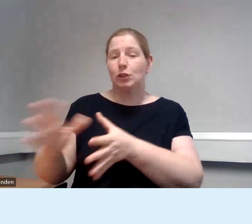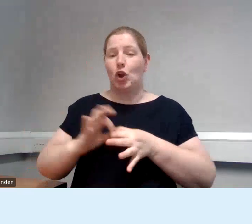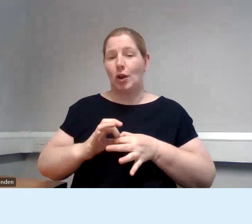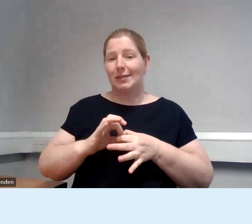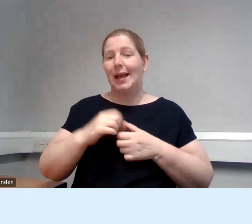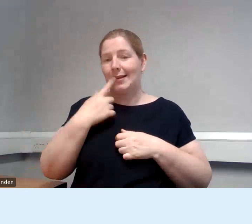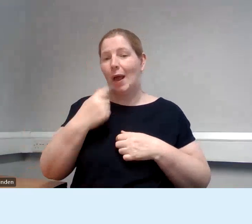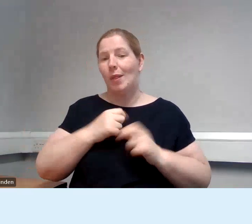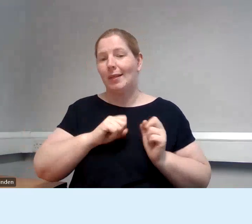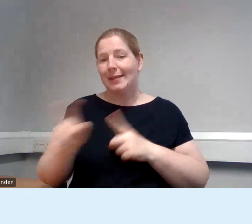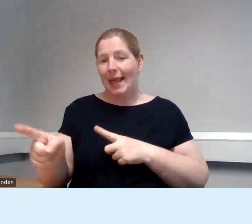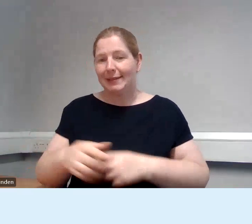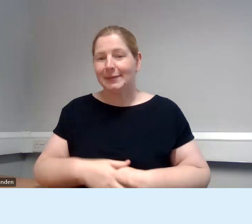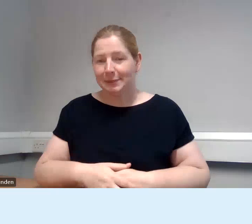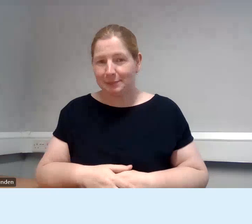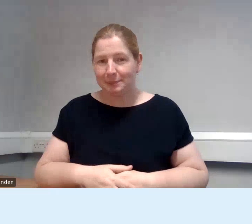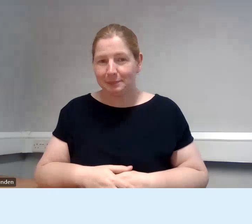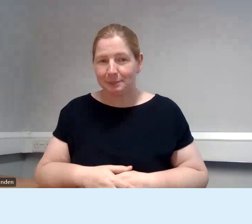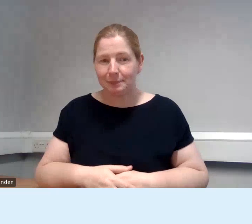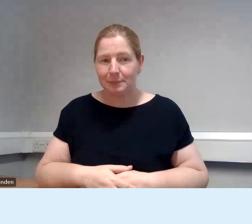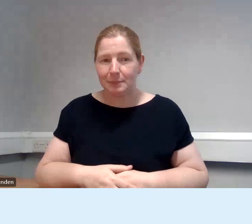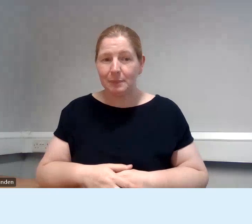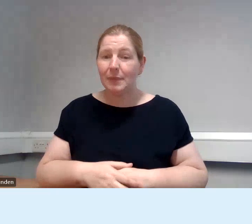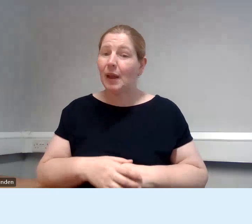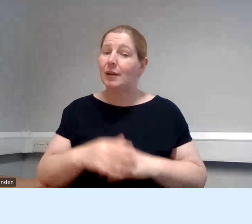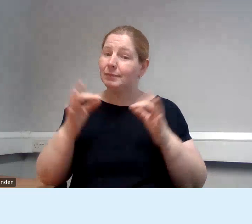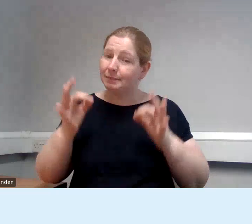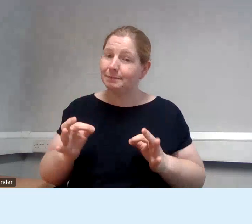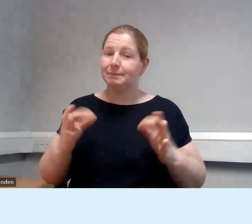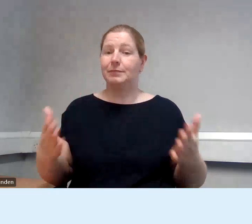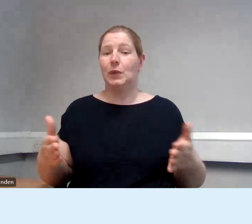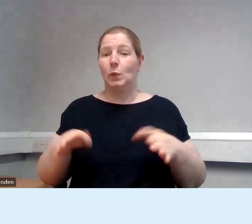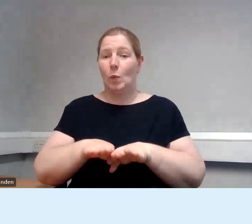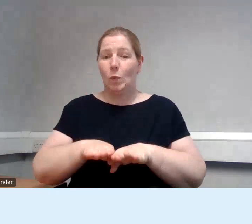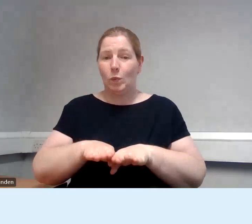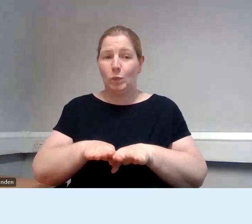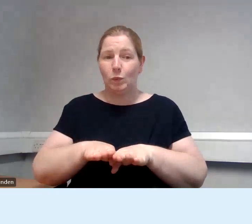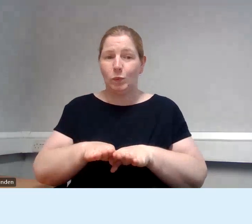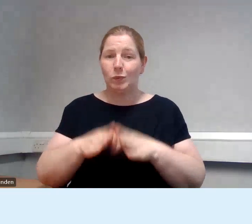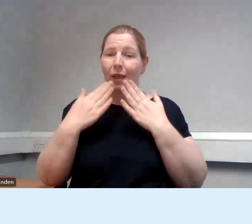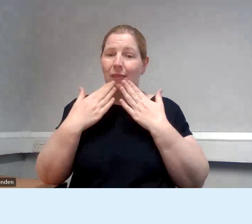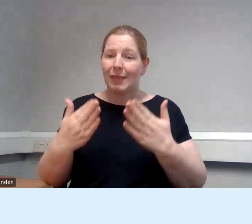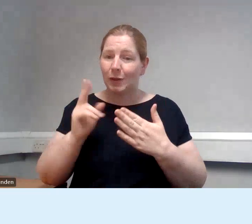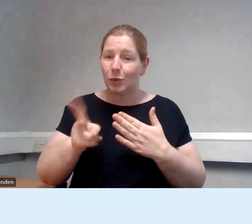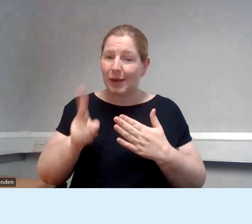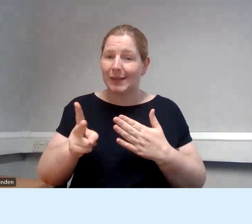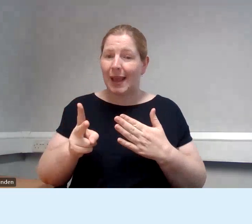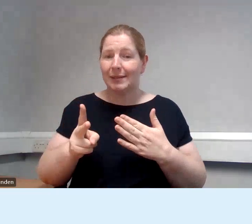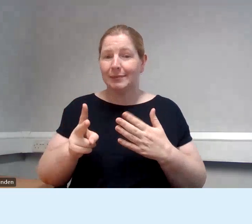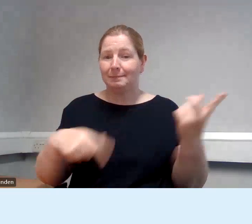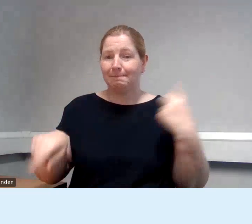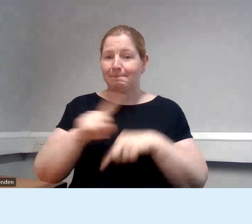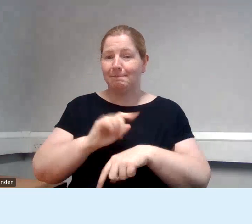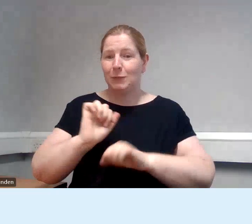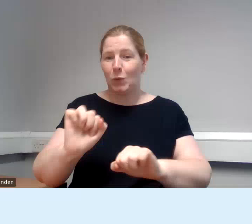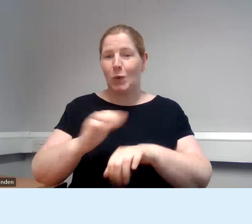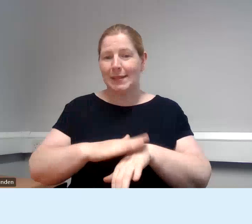that list. And with that, I'll bring this session to a close, and thank you once again for everybody's